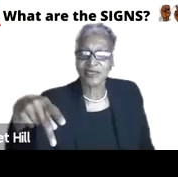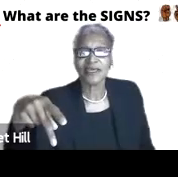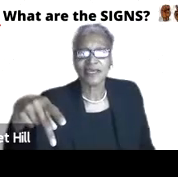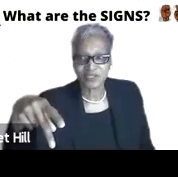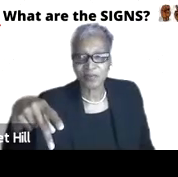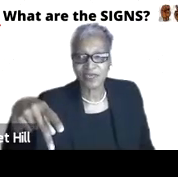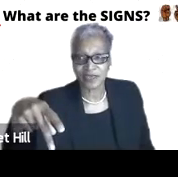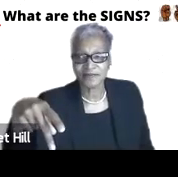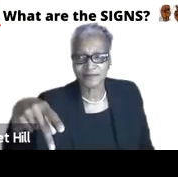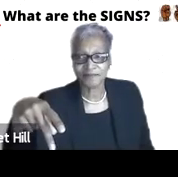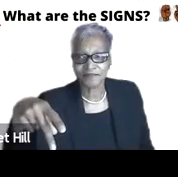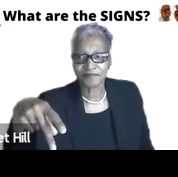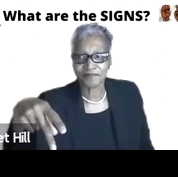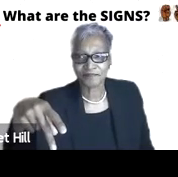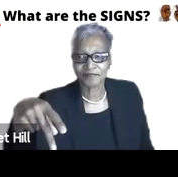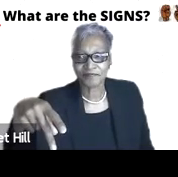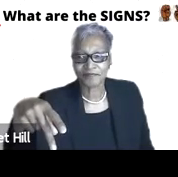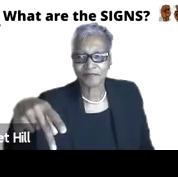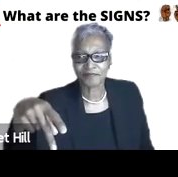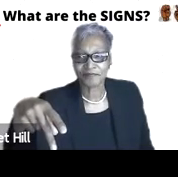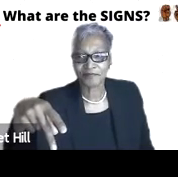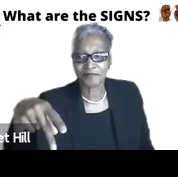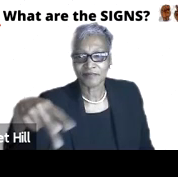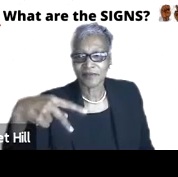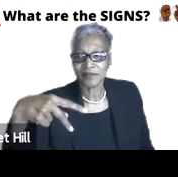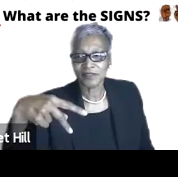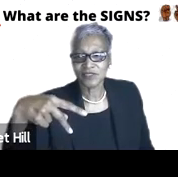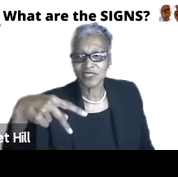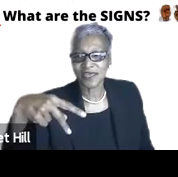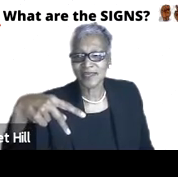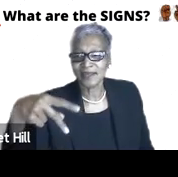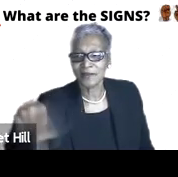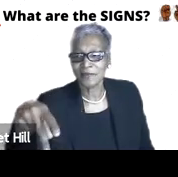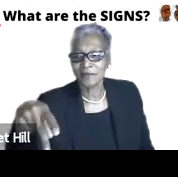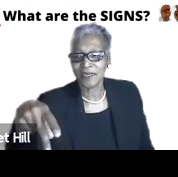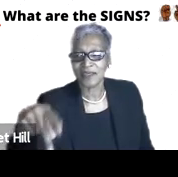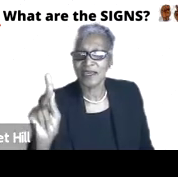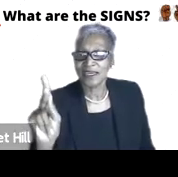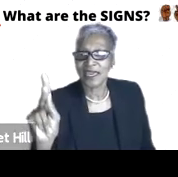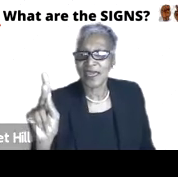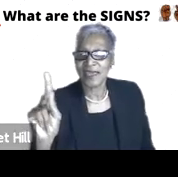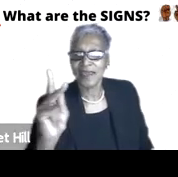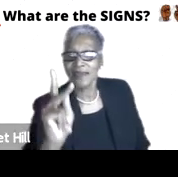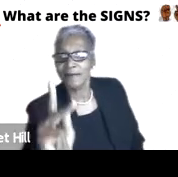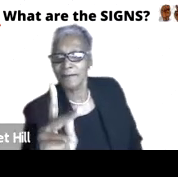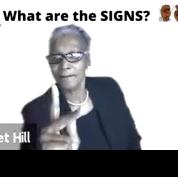wrist, it's a P. Oh. You see that? P.